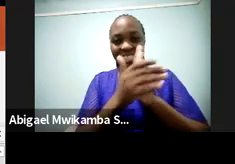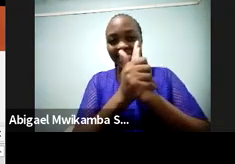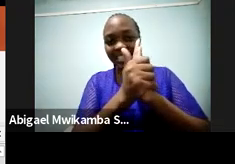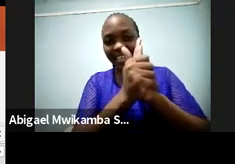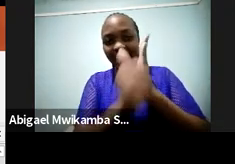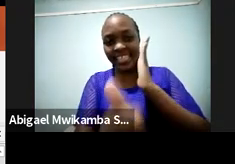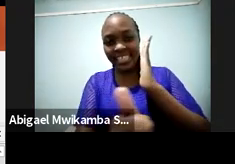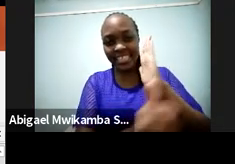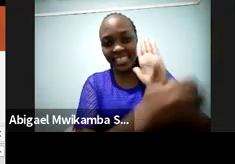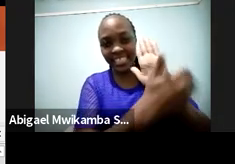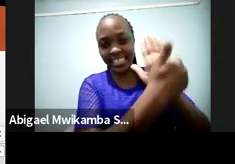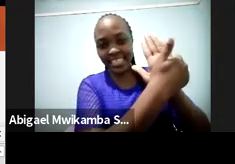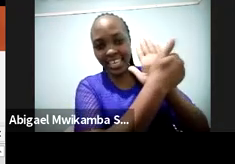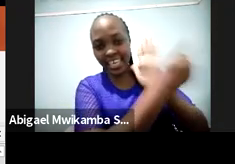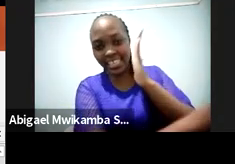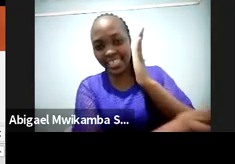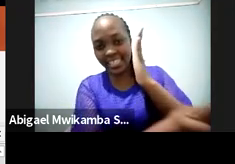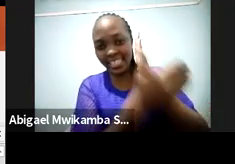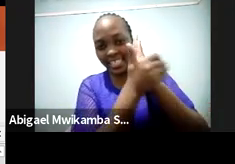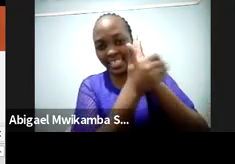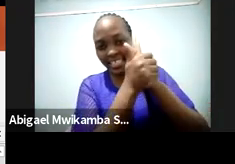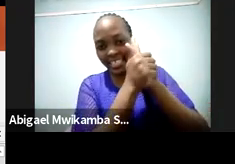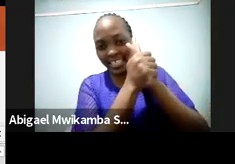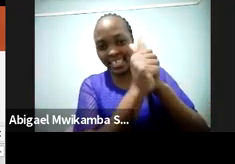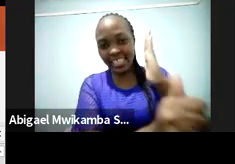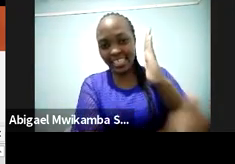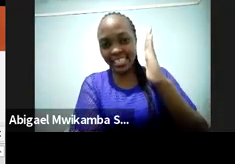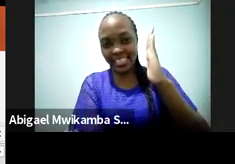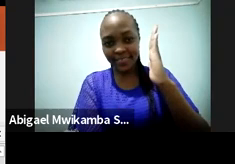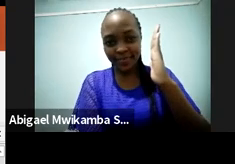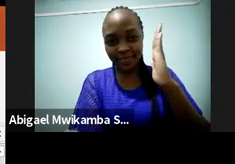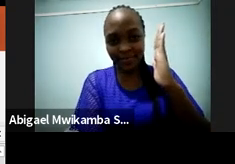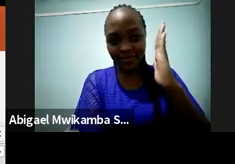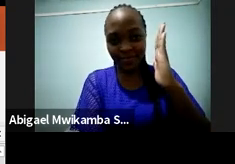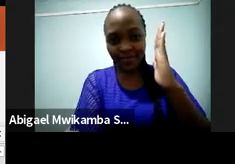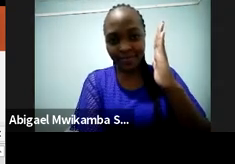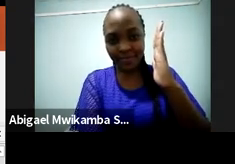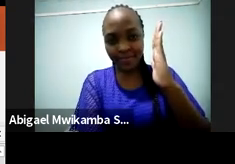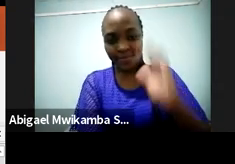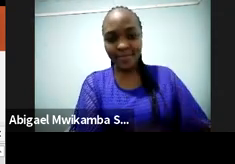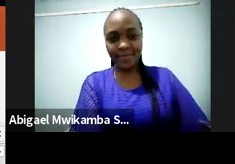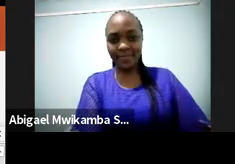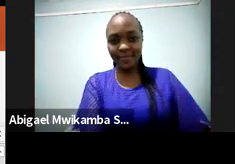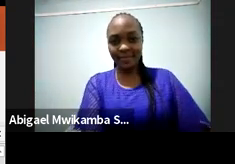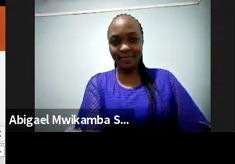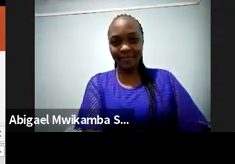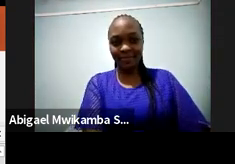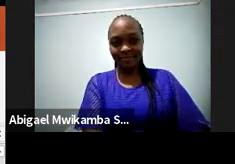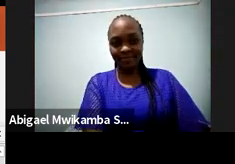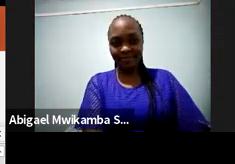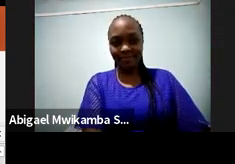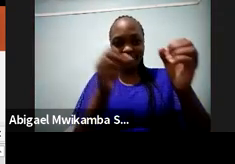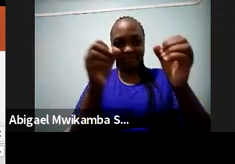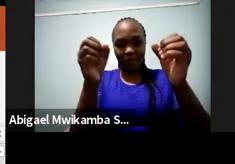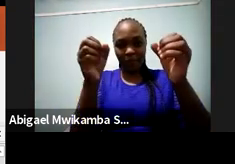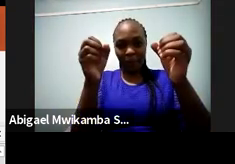finance skills. This is skills. Skills. We can go again. We can all